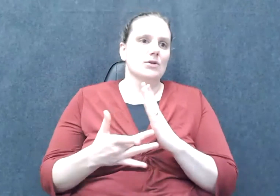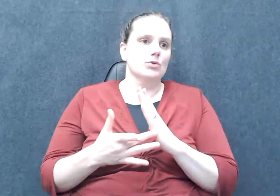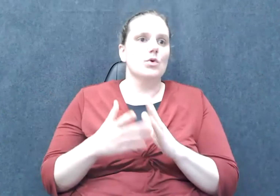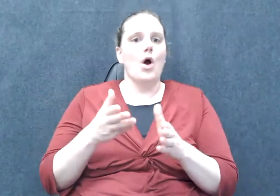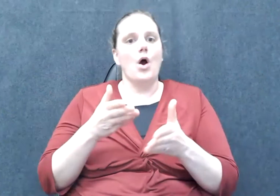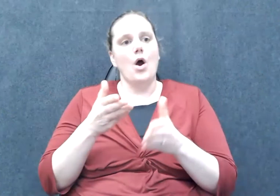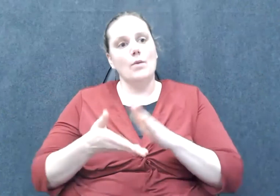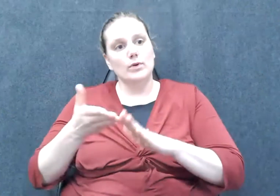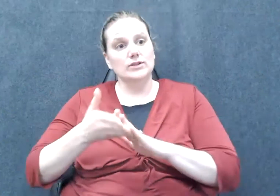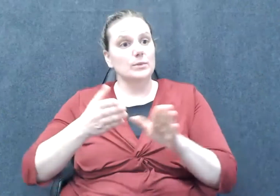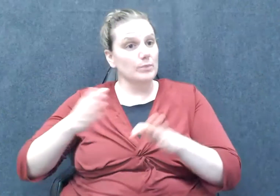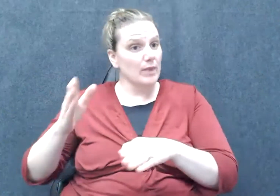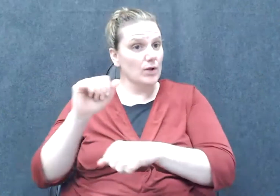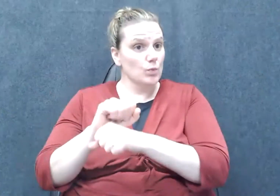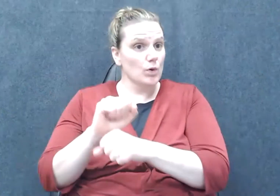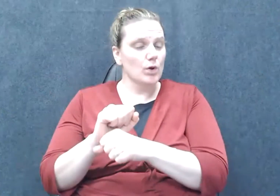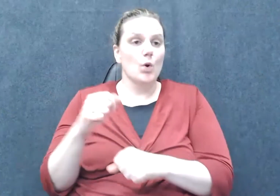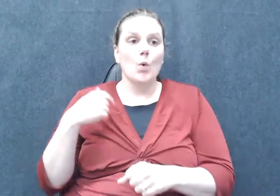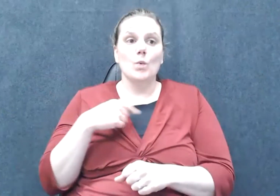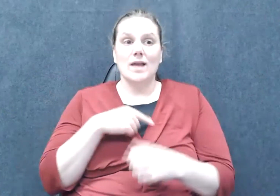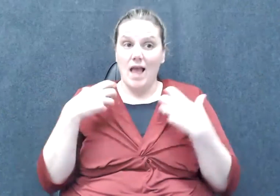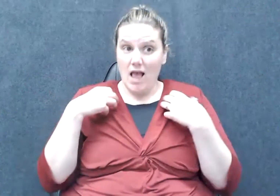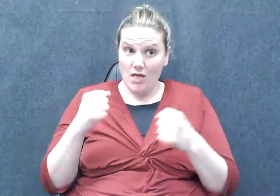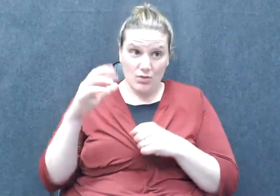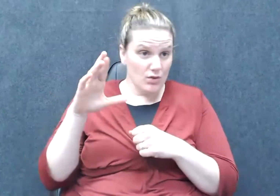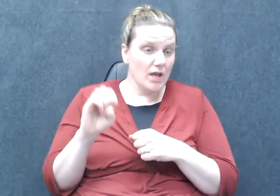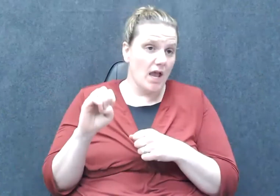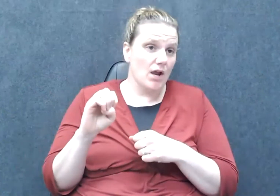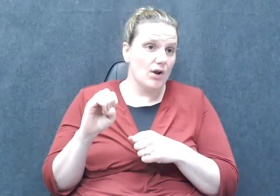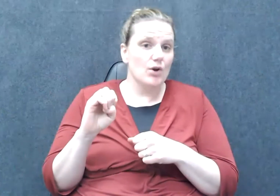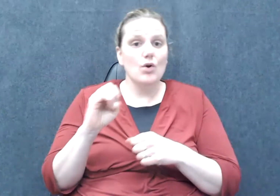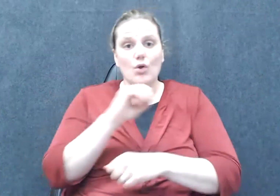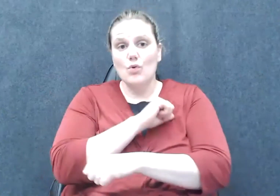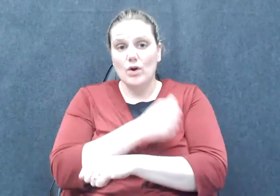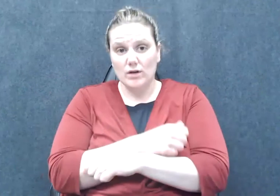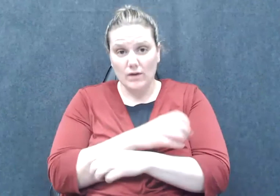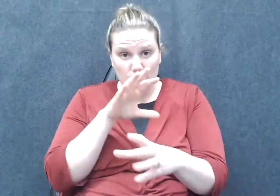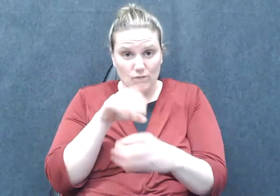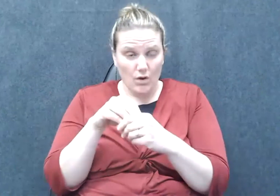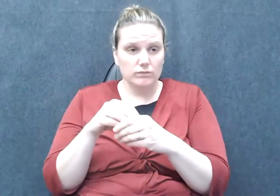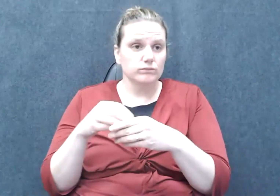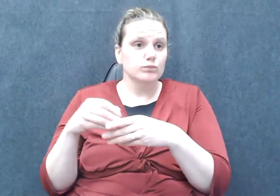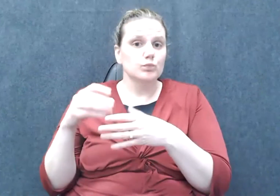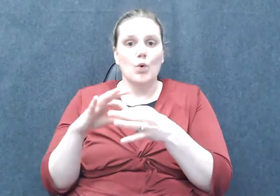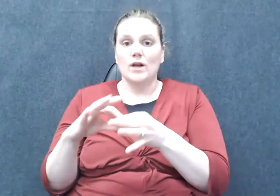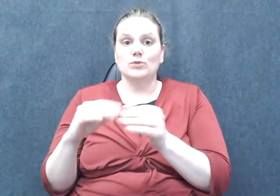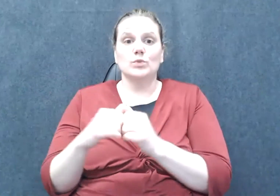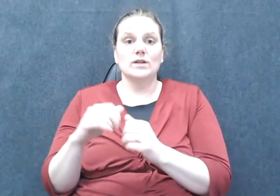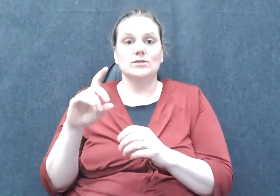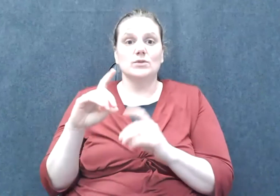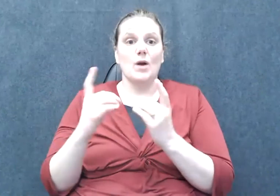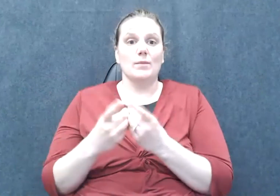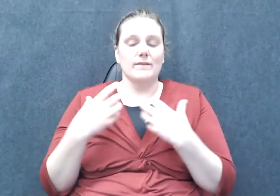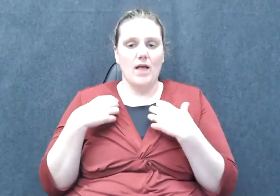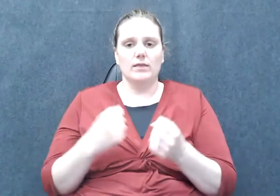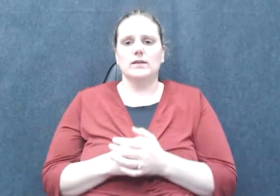operational planning work that we, Healthcare Authority, have been doing in coordination with the Department of Health. I'm